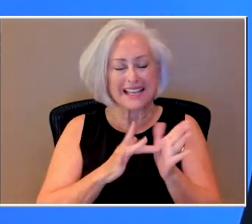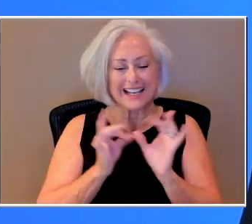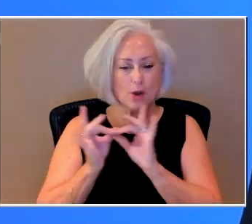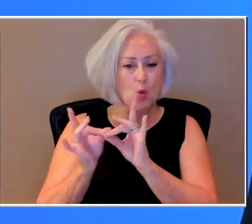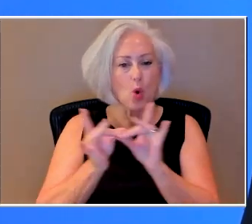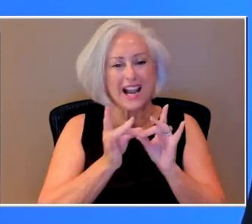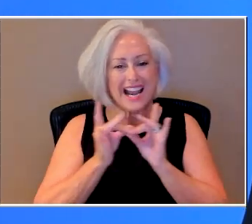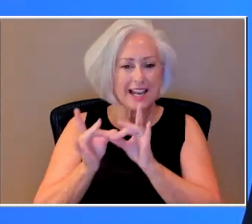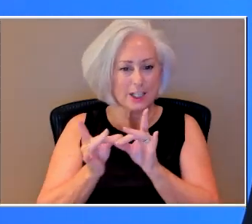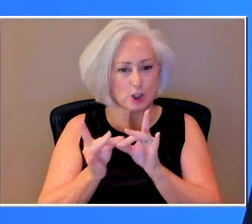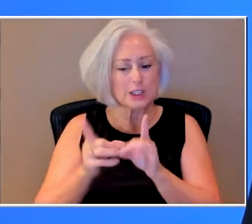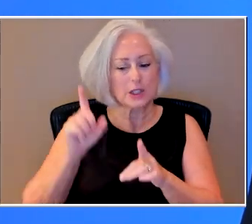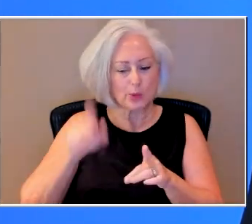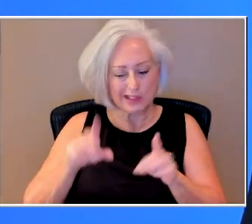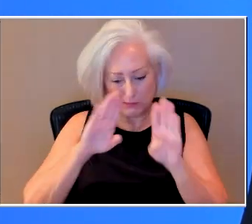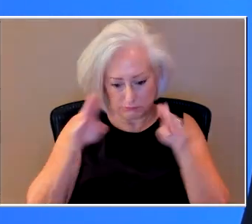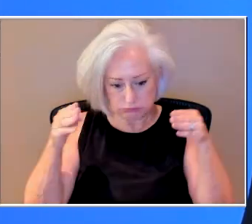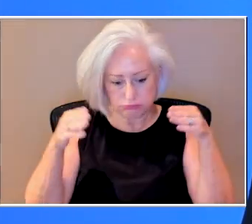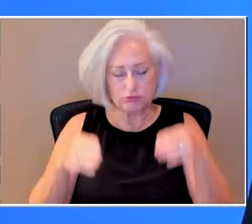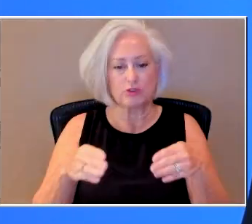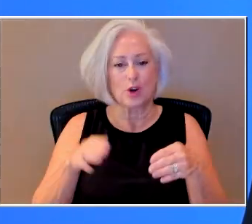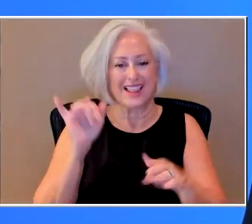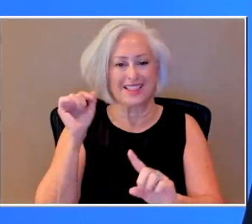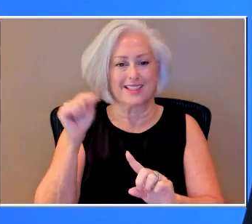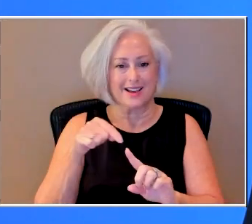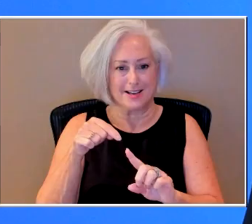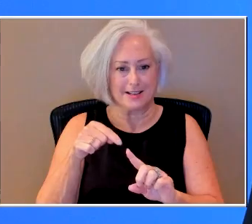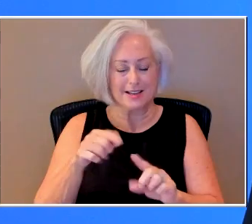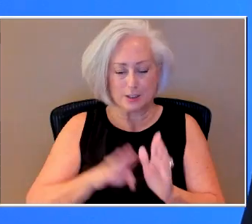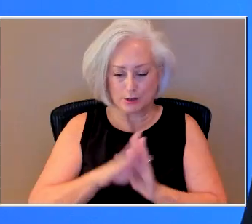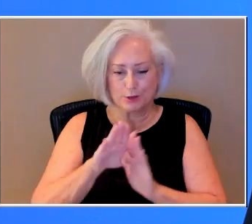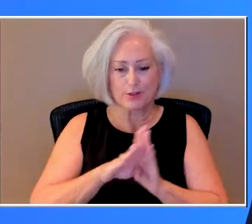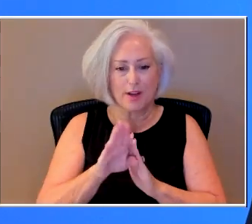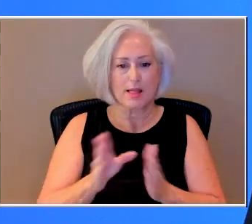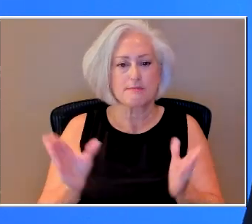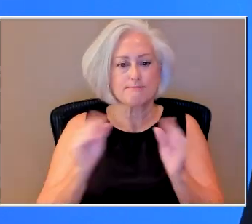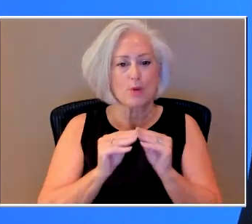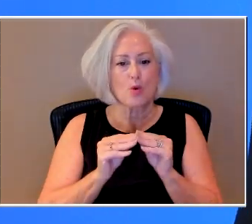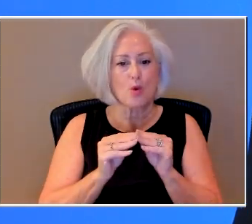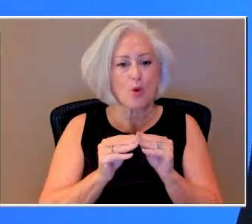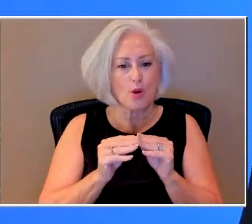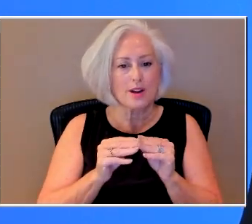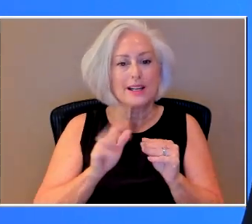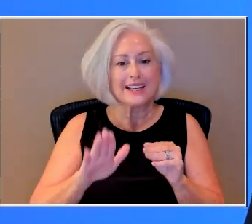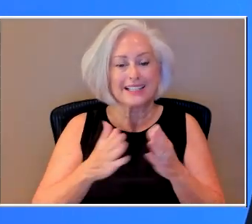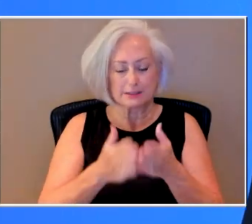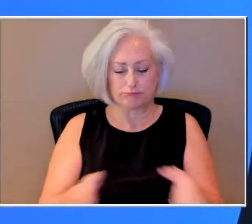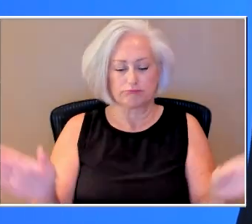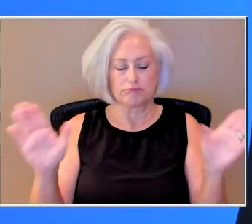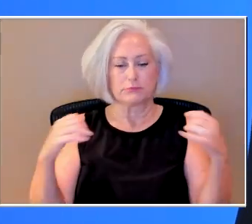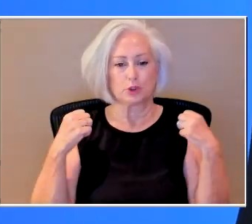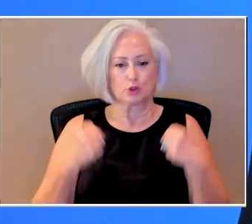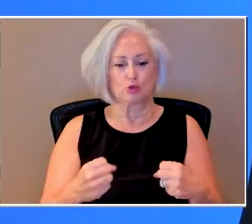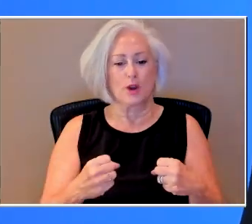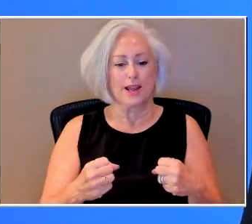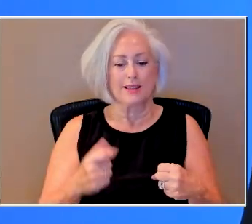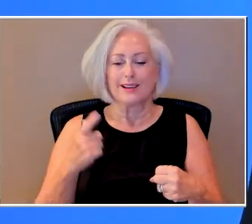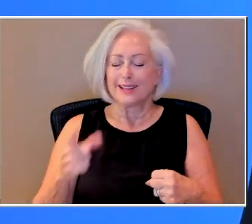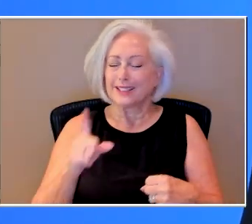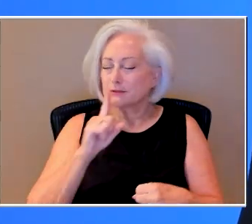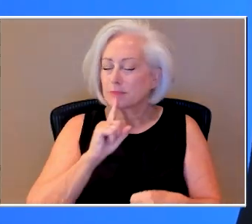we really wanted to focus on developing and his overall strength. And he's come so far,